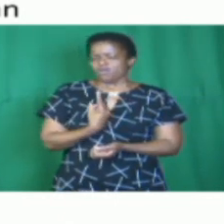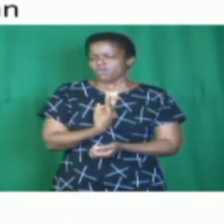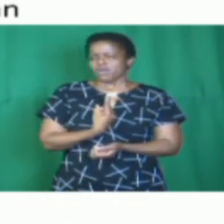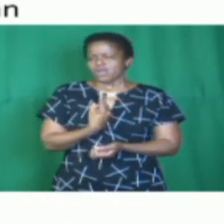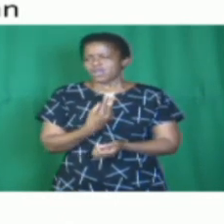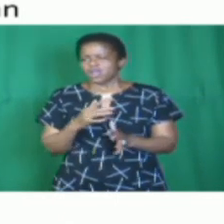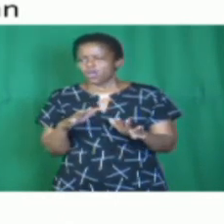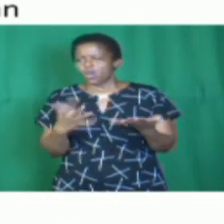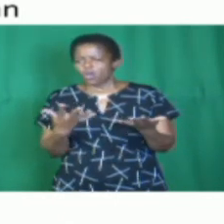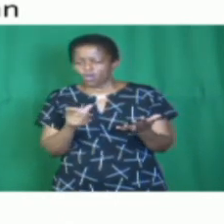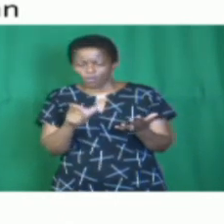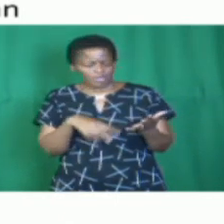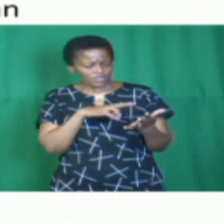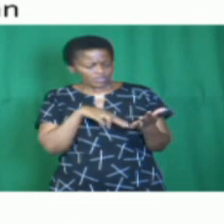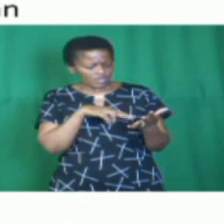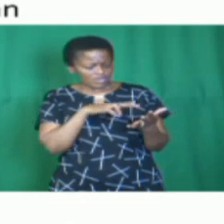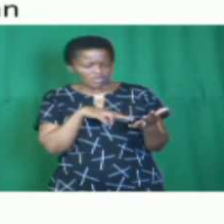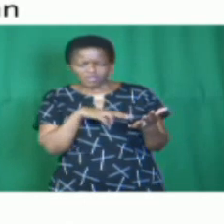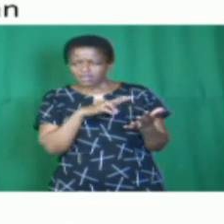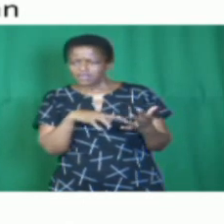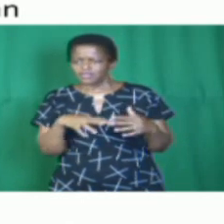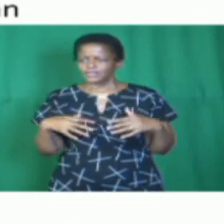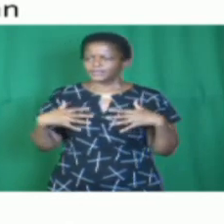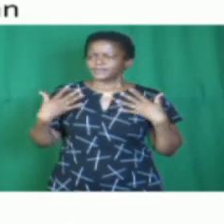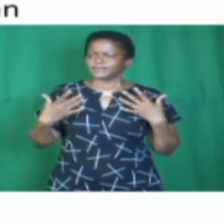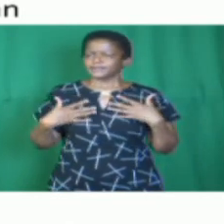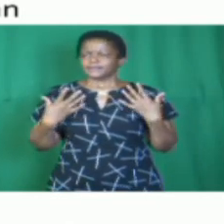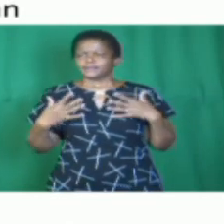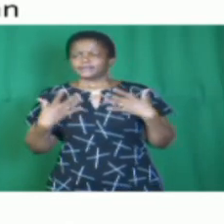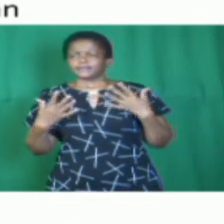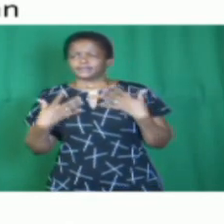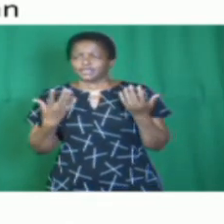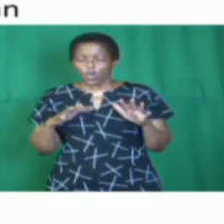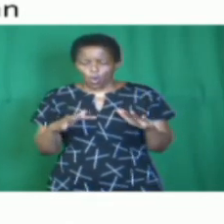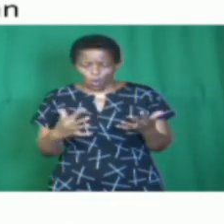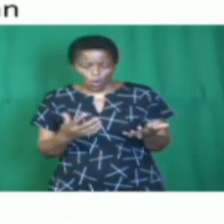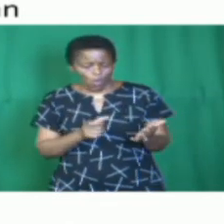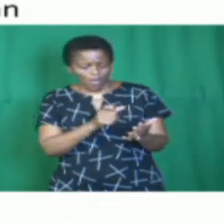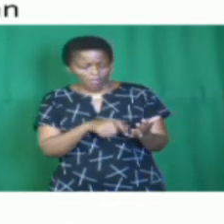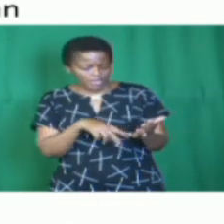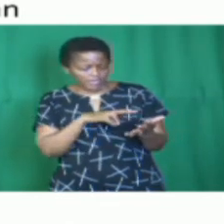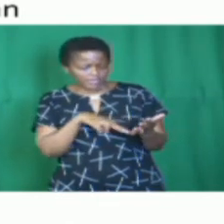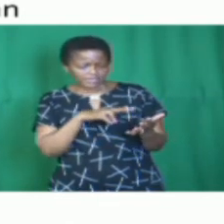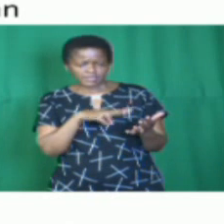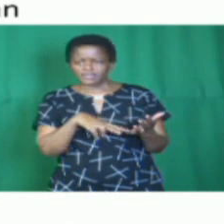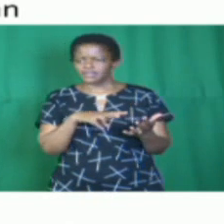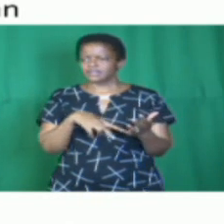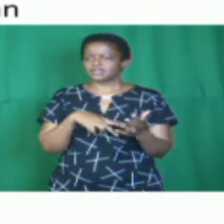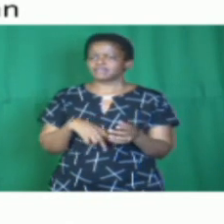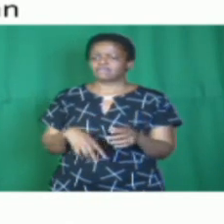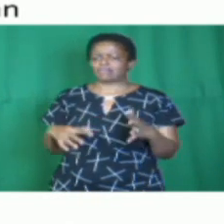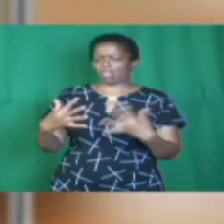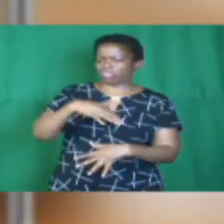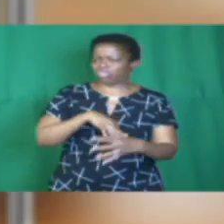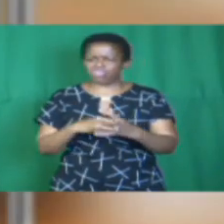can create an atmosphere of tranquility. You can create an atmosphere of anarchy, which is disorder, chaos,